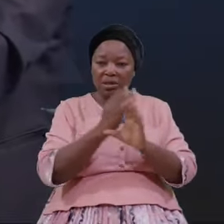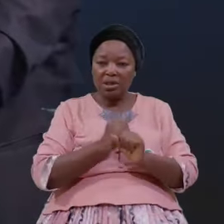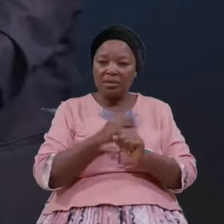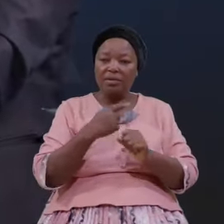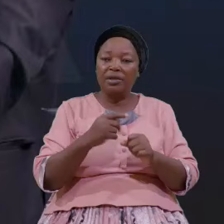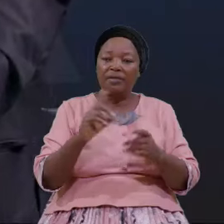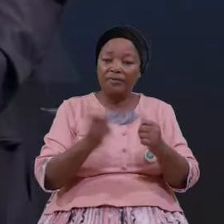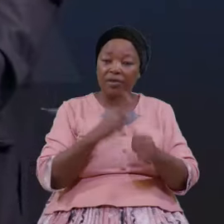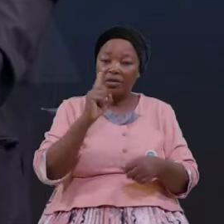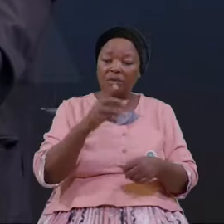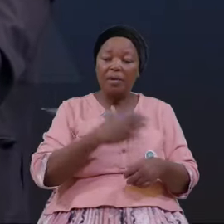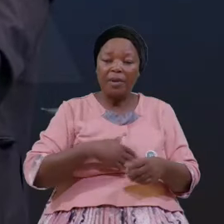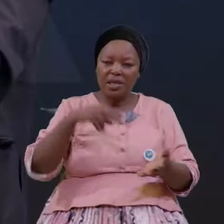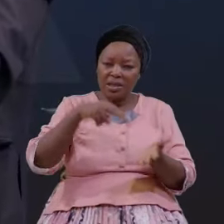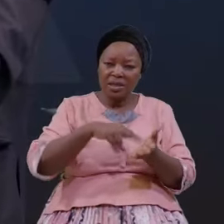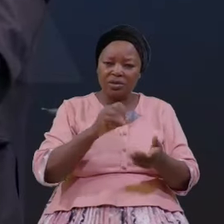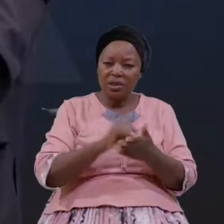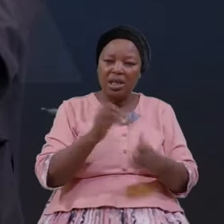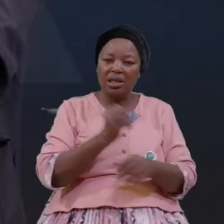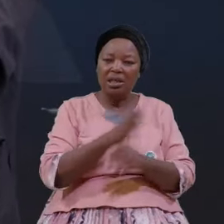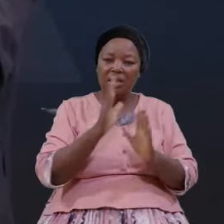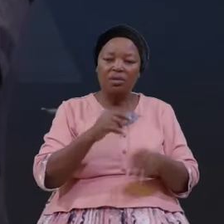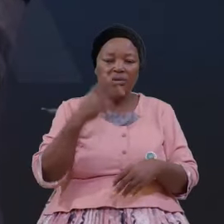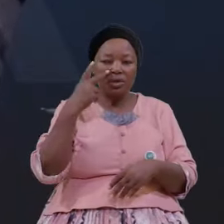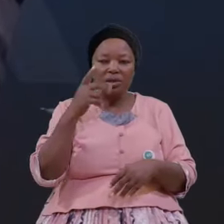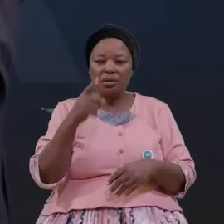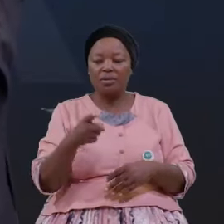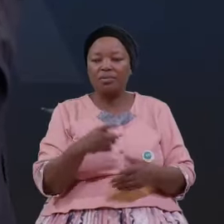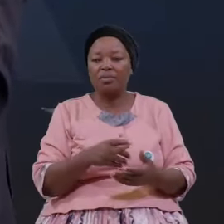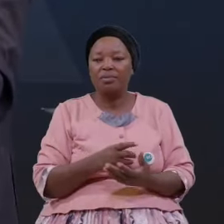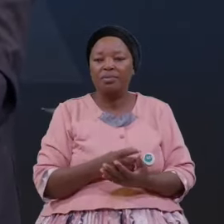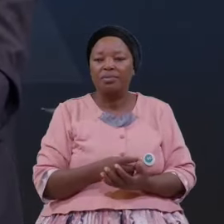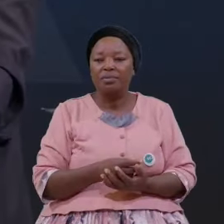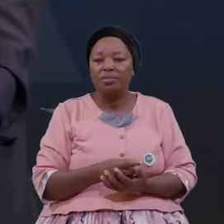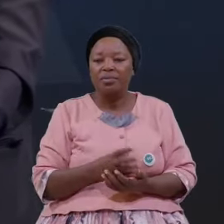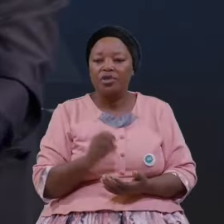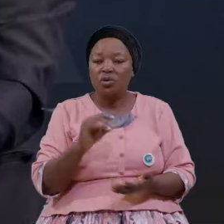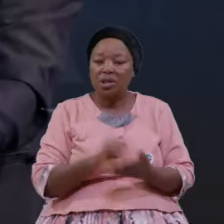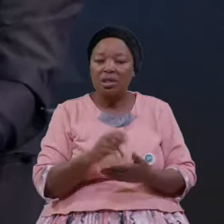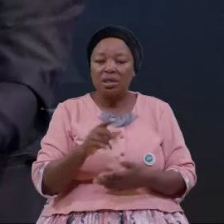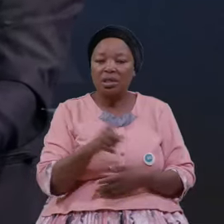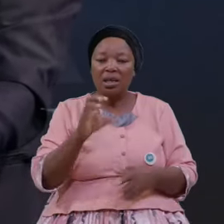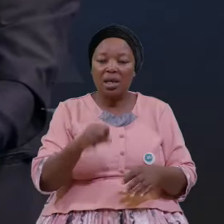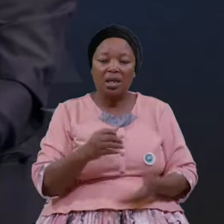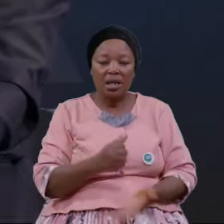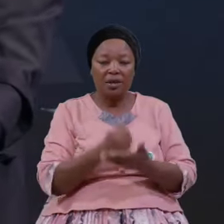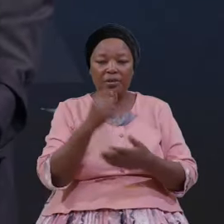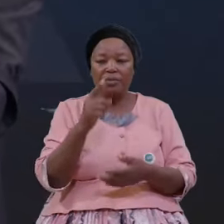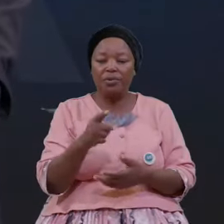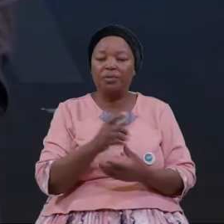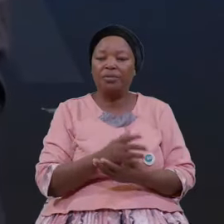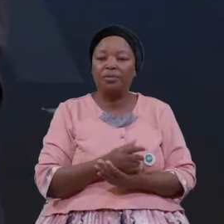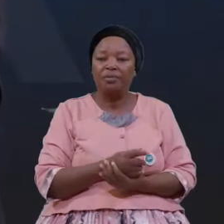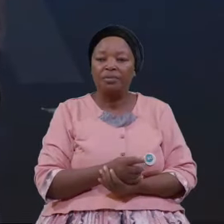the counselors could see you, so that they can get the information and